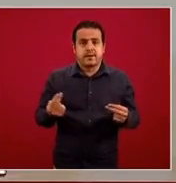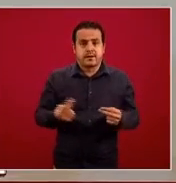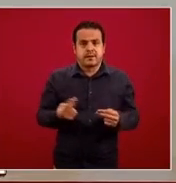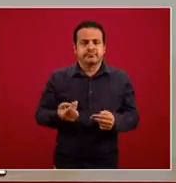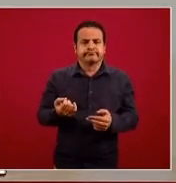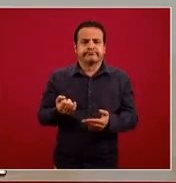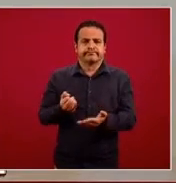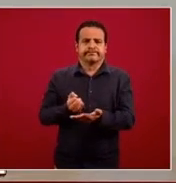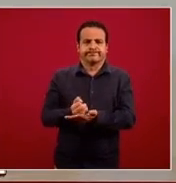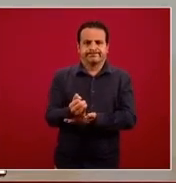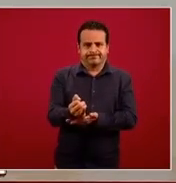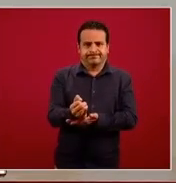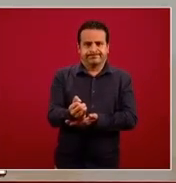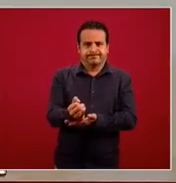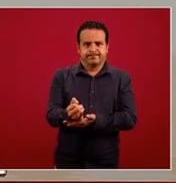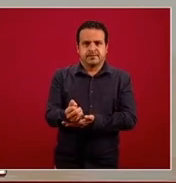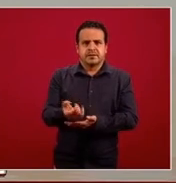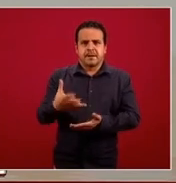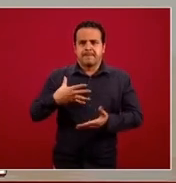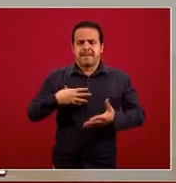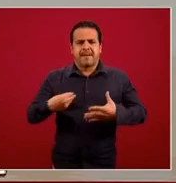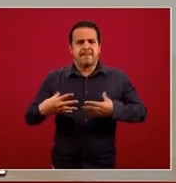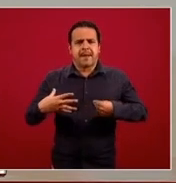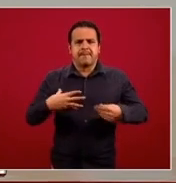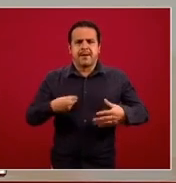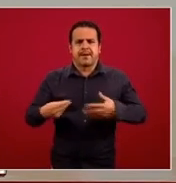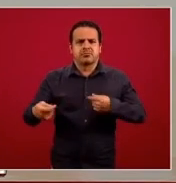particular laws and regulations, were